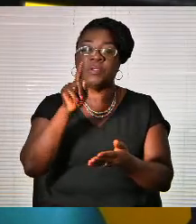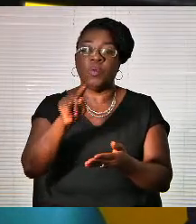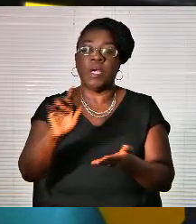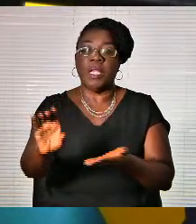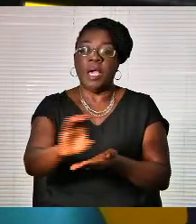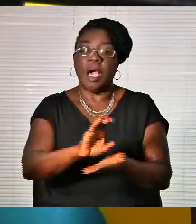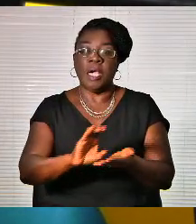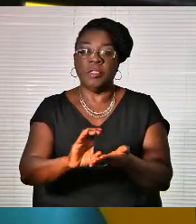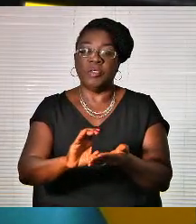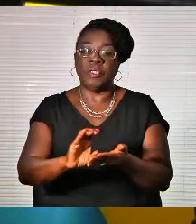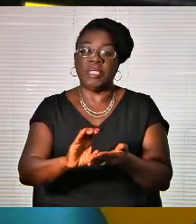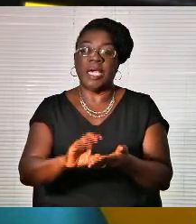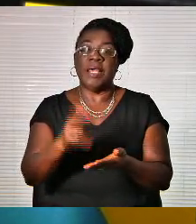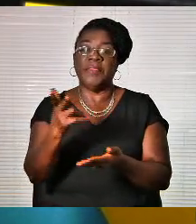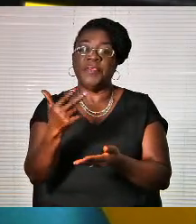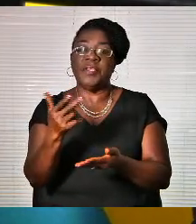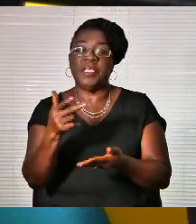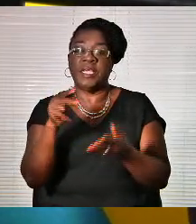2,113 cases.